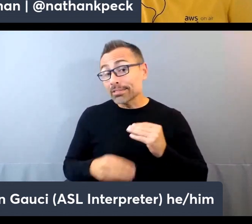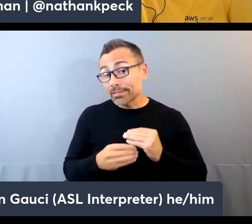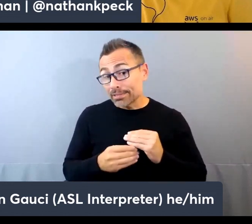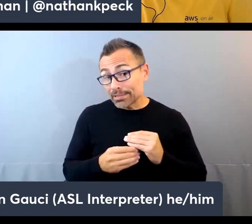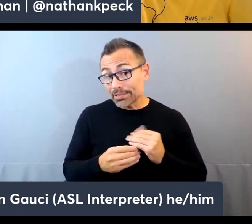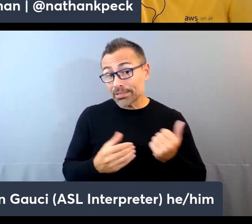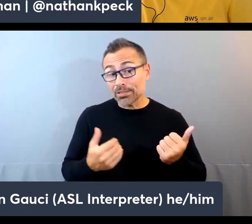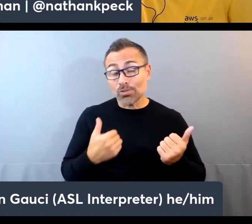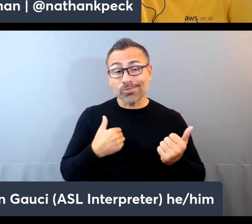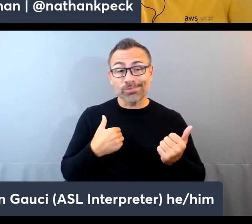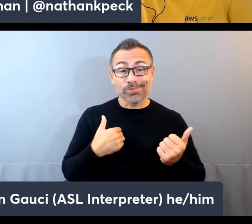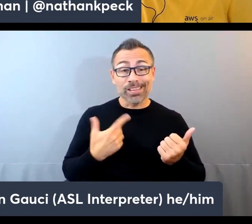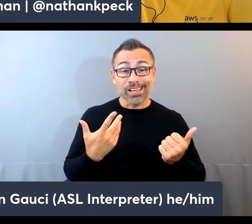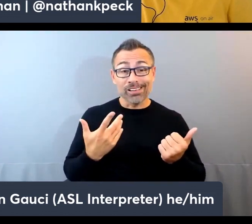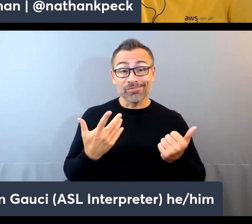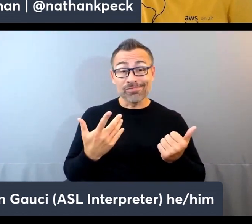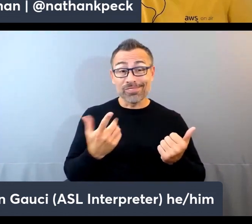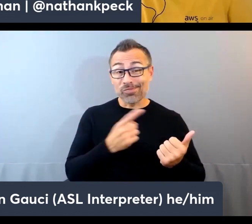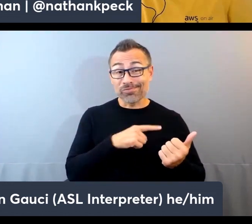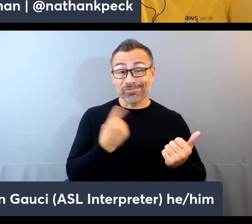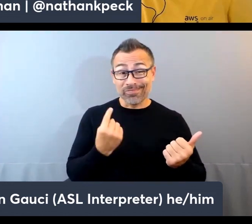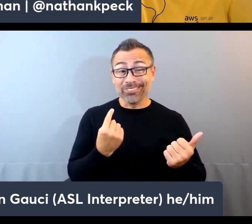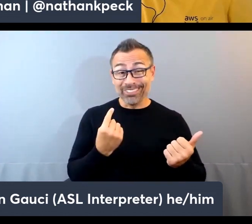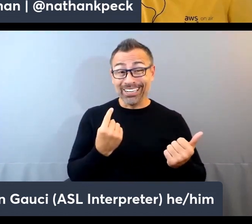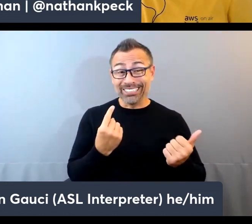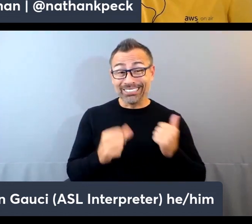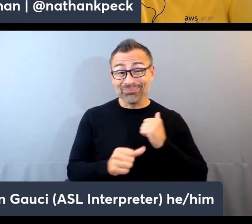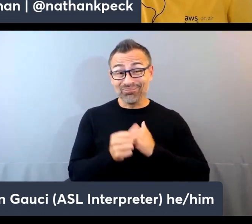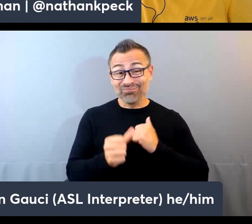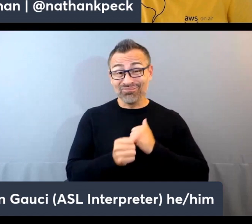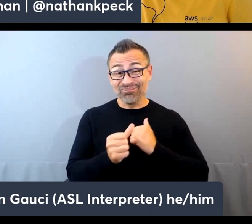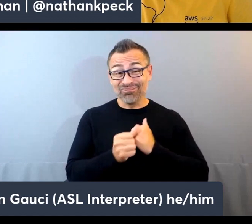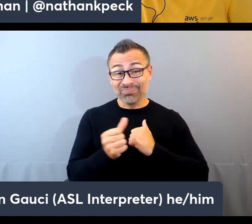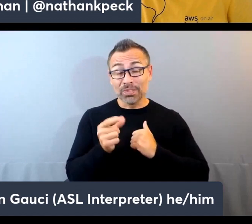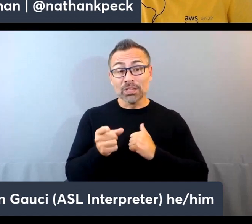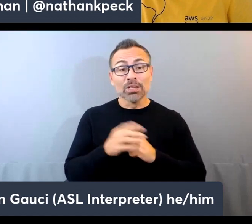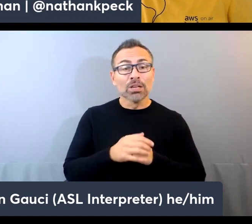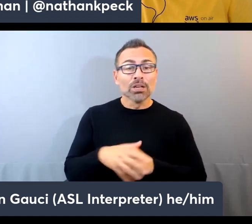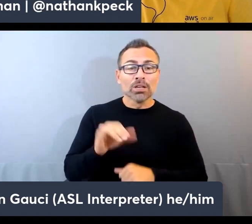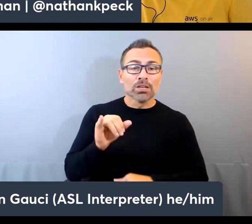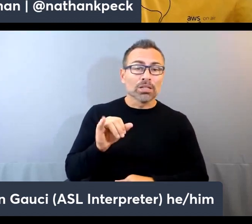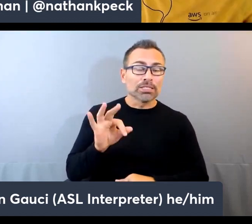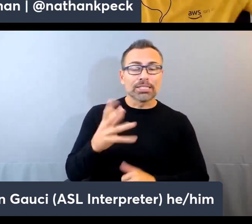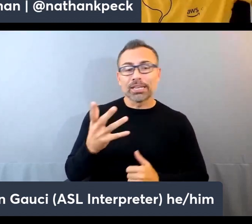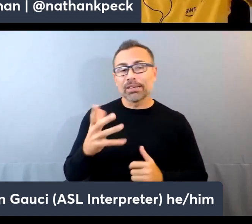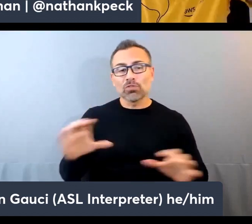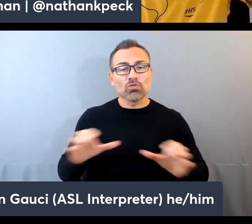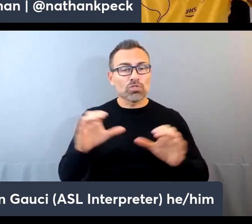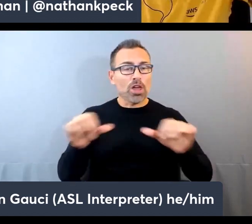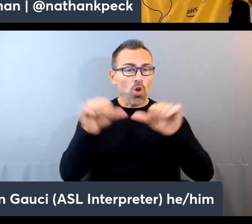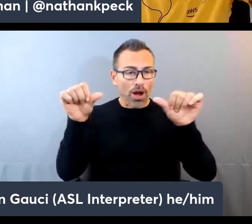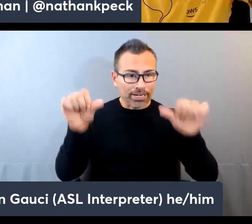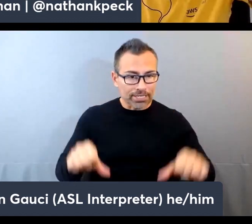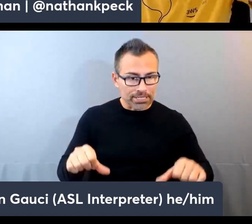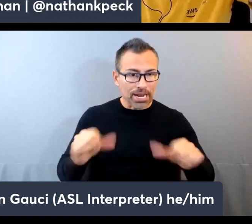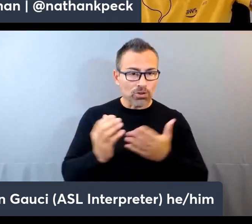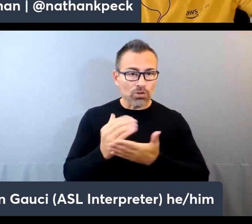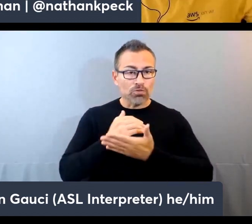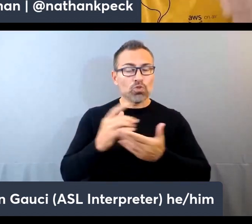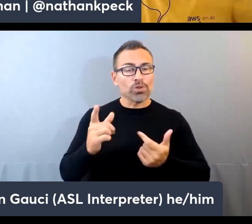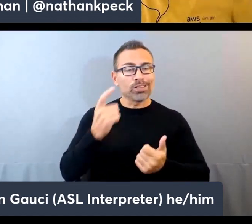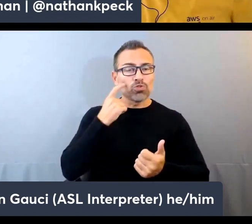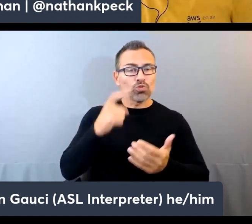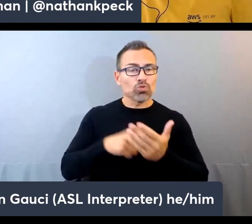critical risks, if the customer has done a well-architected review recently, and